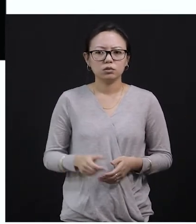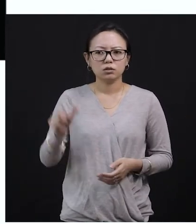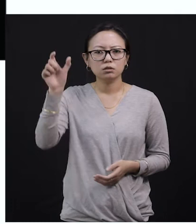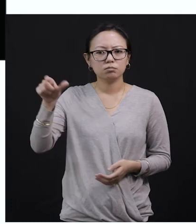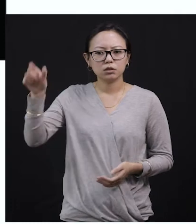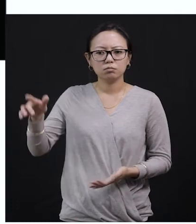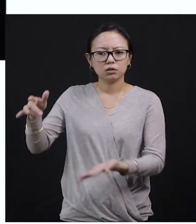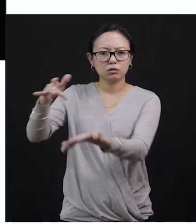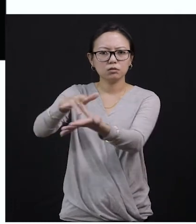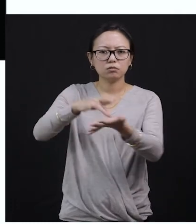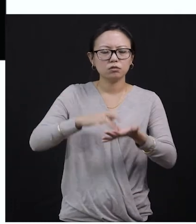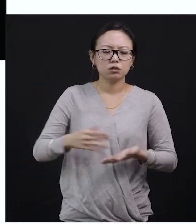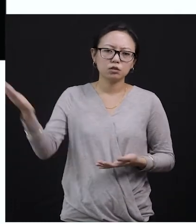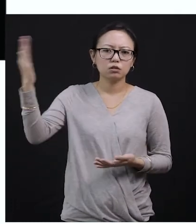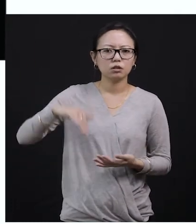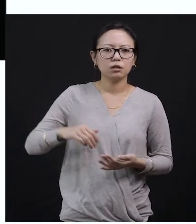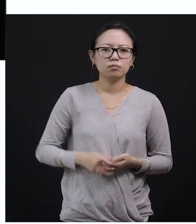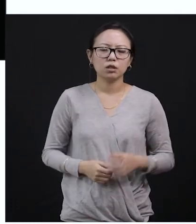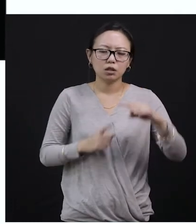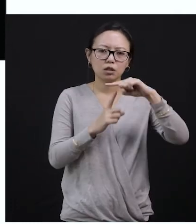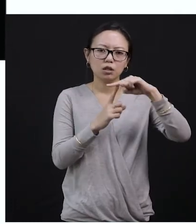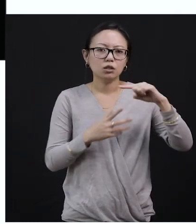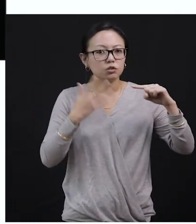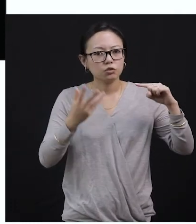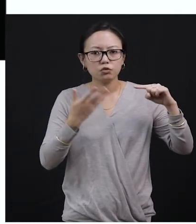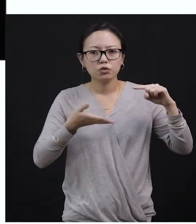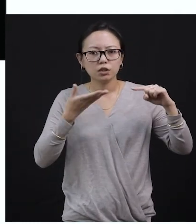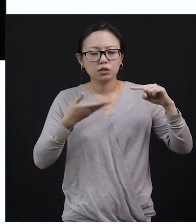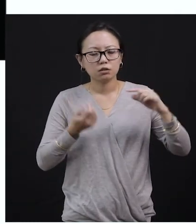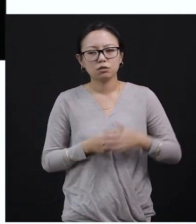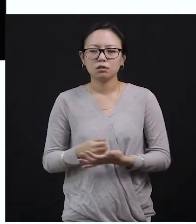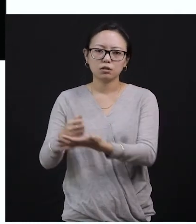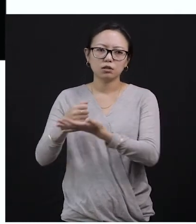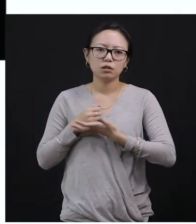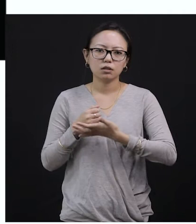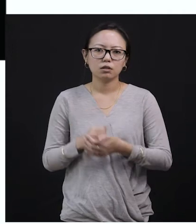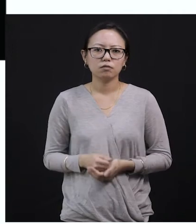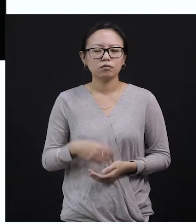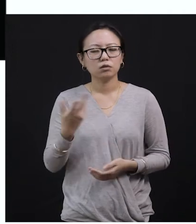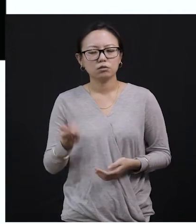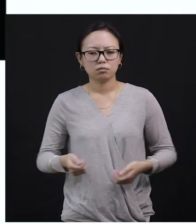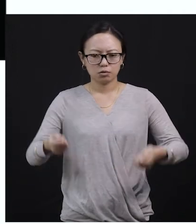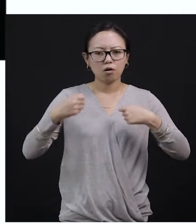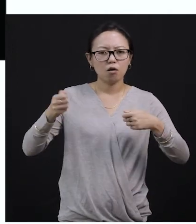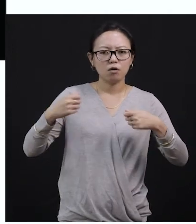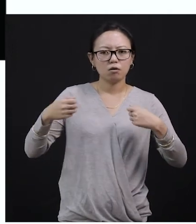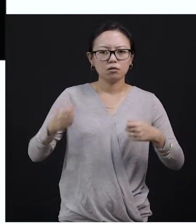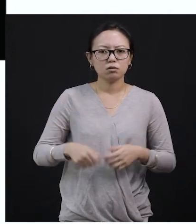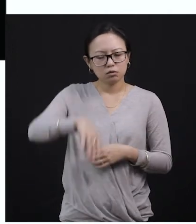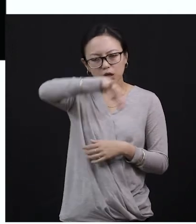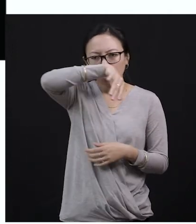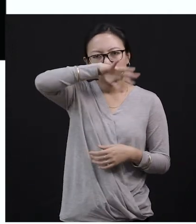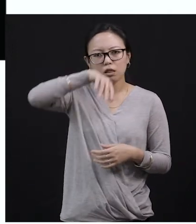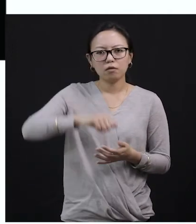fight on land. Some of them used animals like elephants, horses, right? So because of